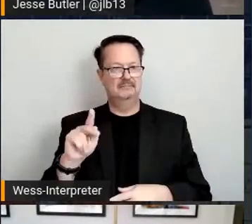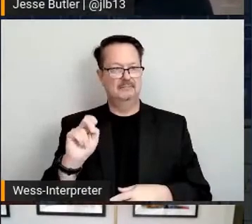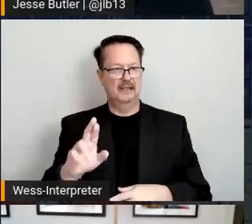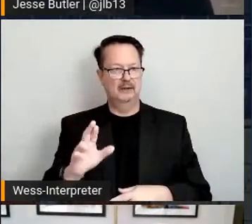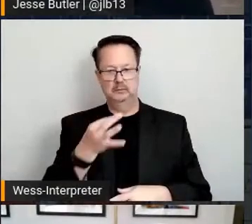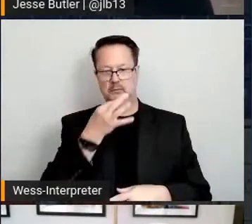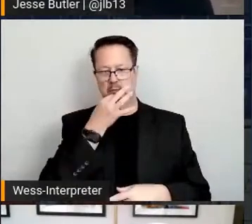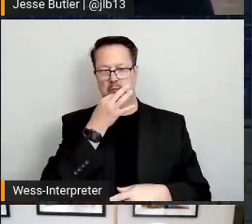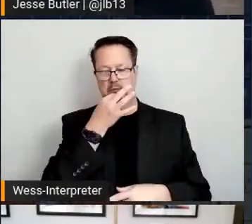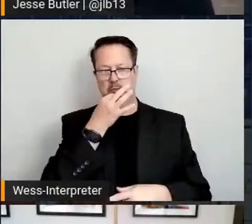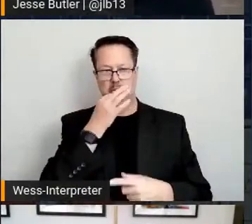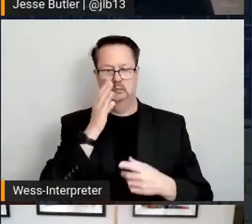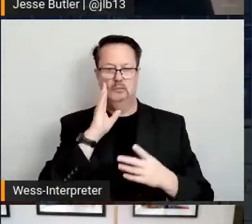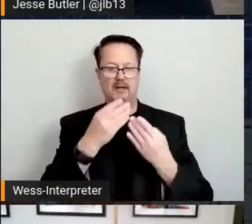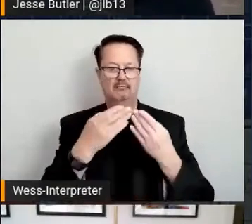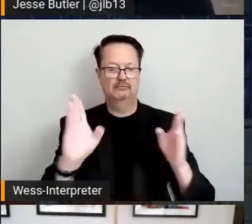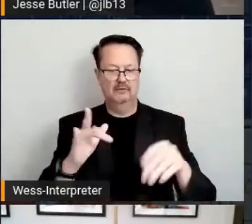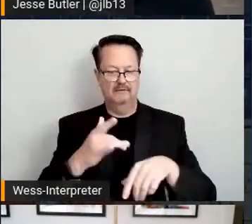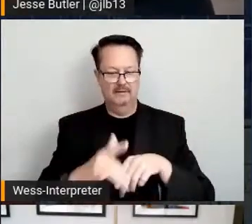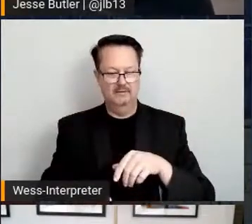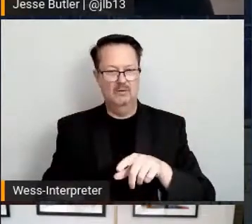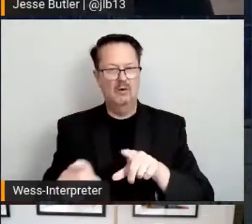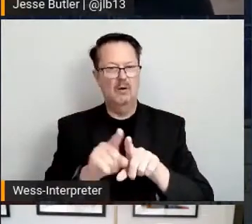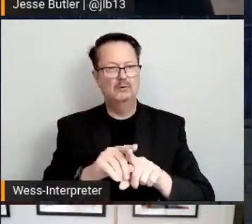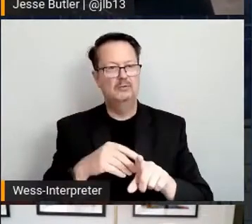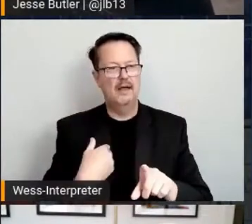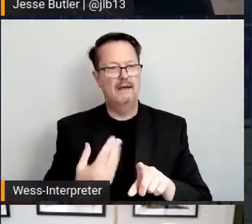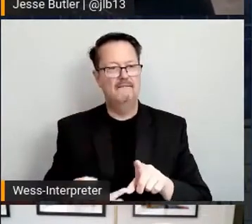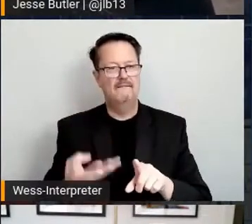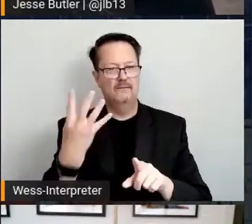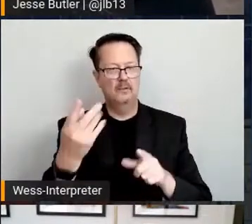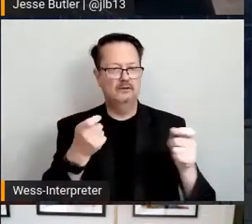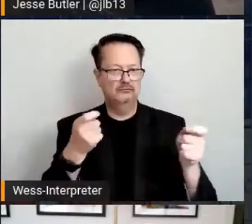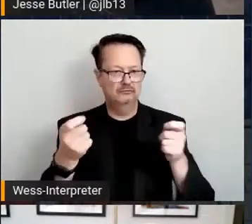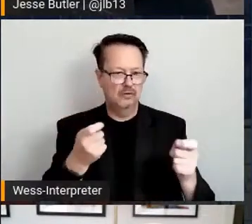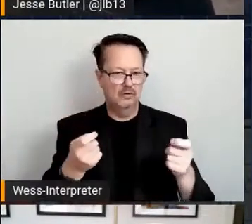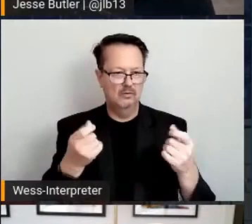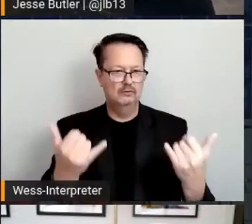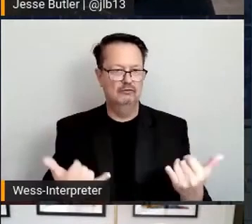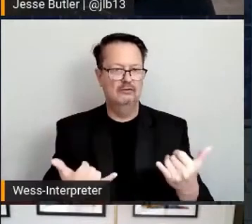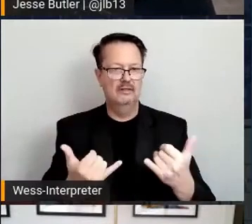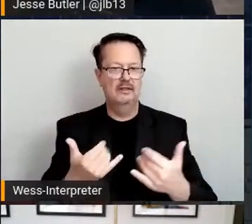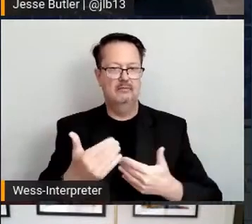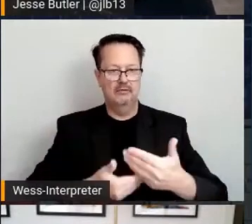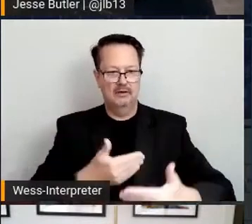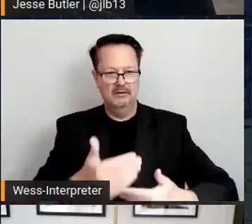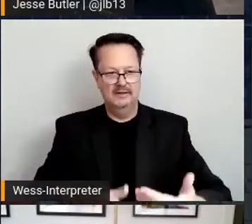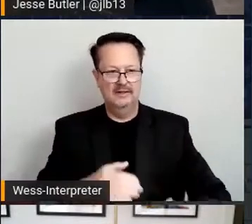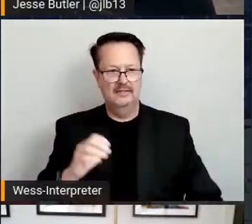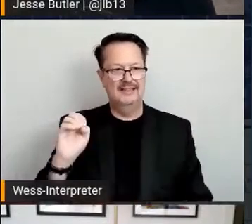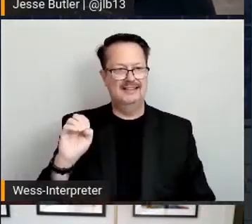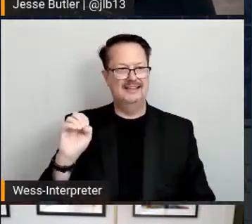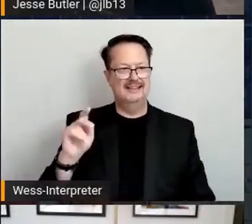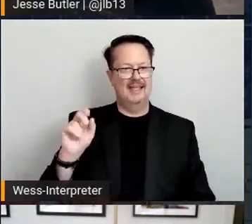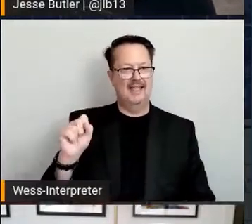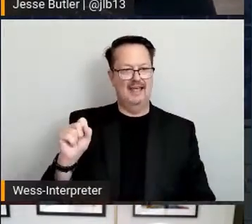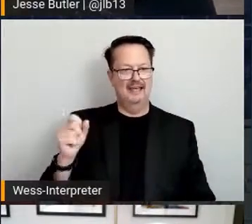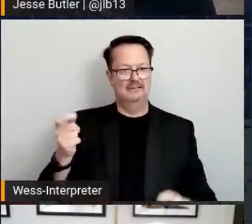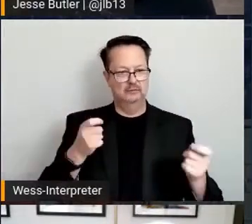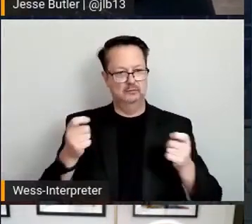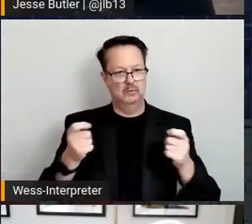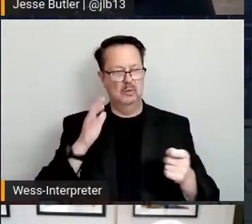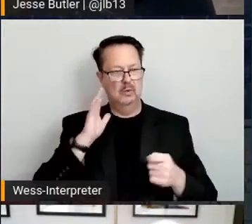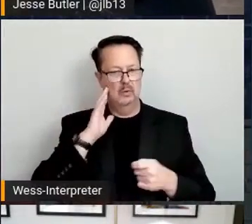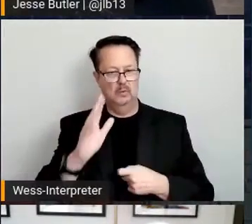available. And then we also have 4 controllers that are currently in progress. The EKS controller is going to be